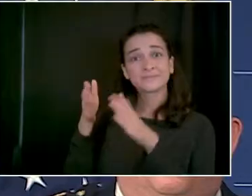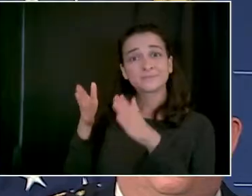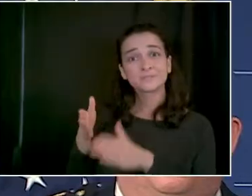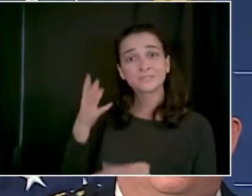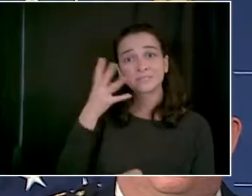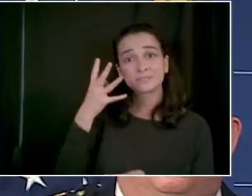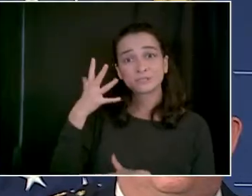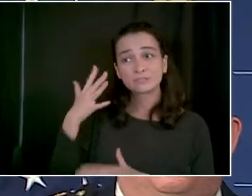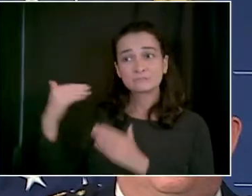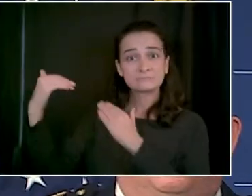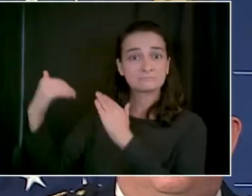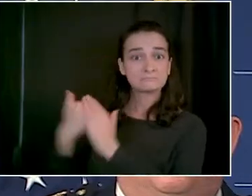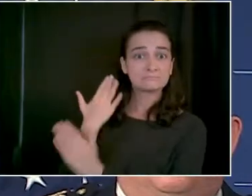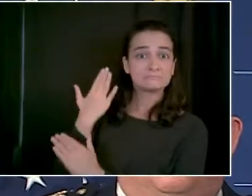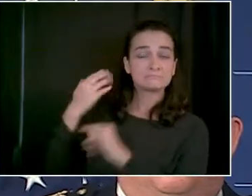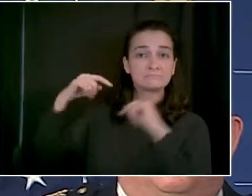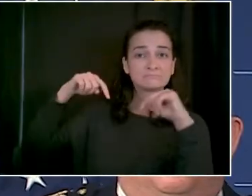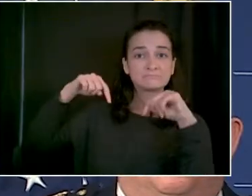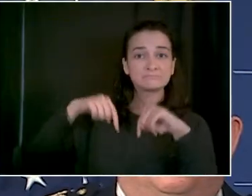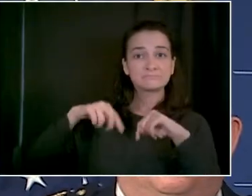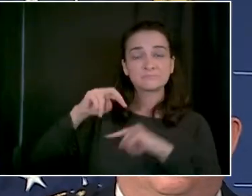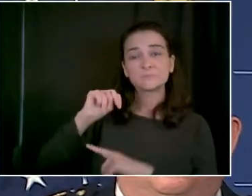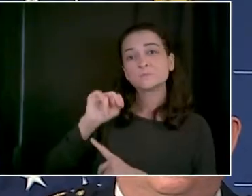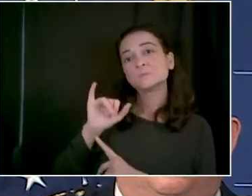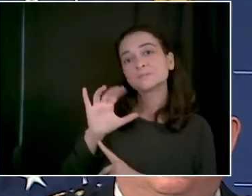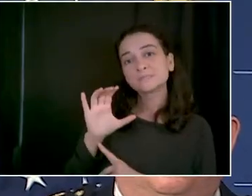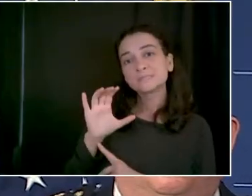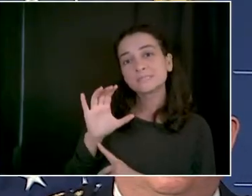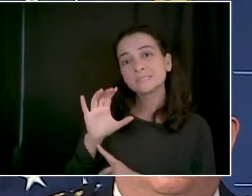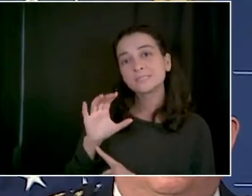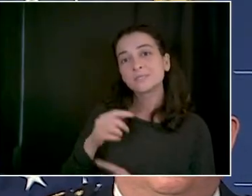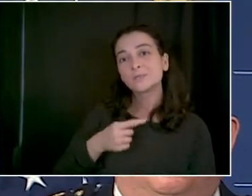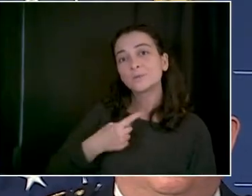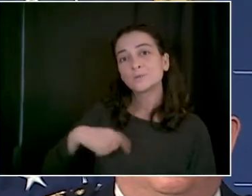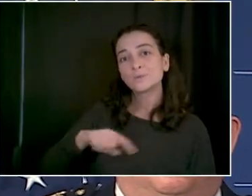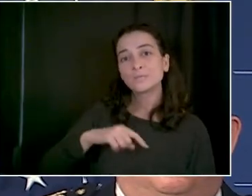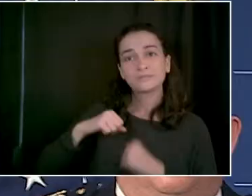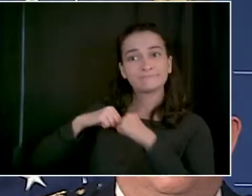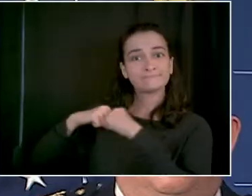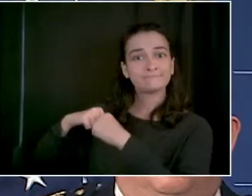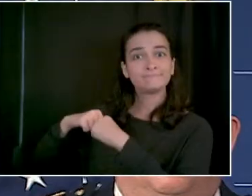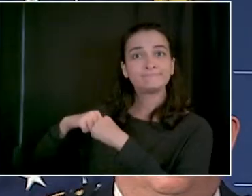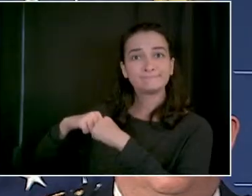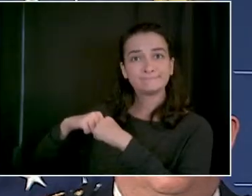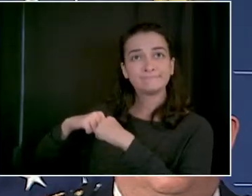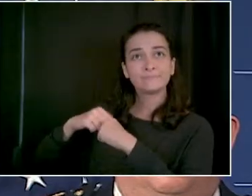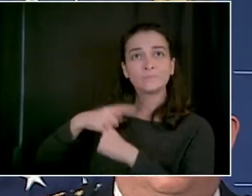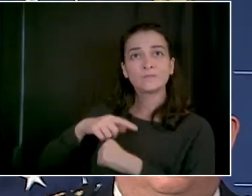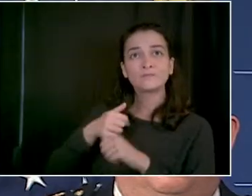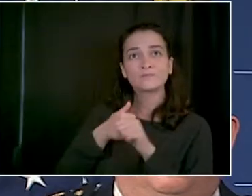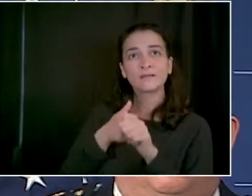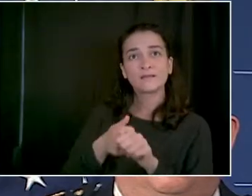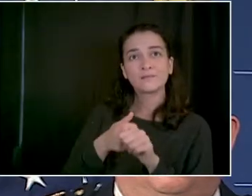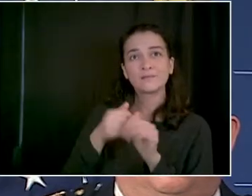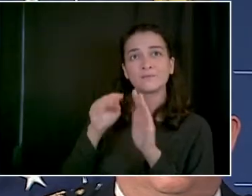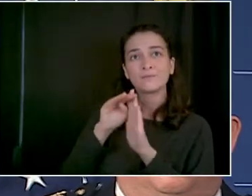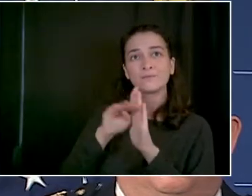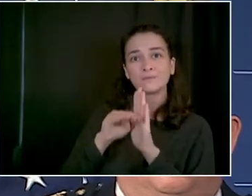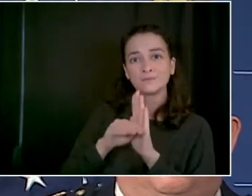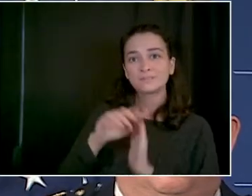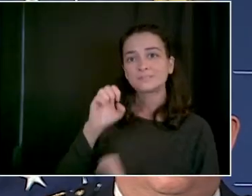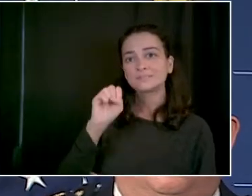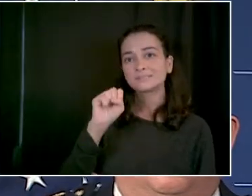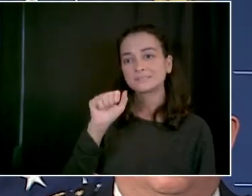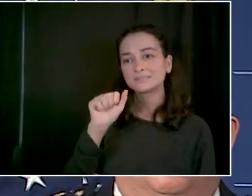cannot participate in. And so we follow those sanctuary city laws to the letter of the law. And so no, we would